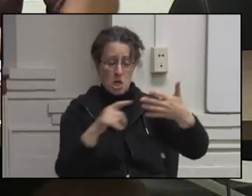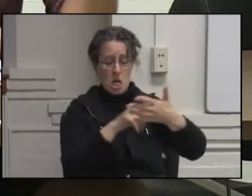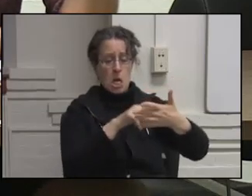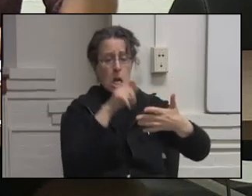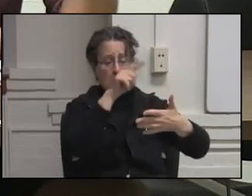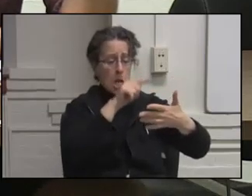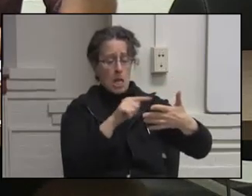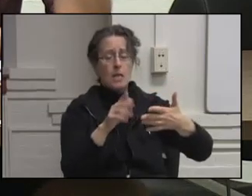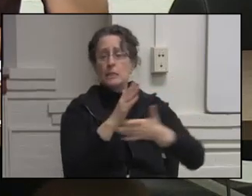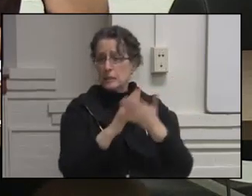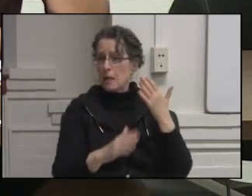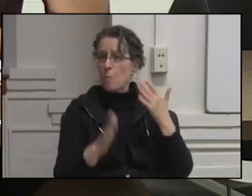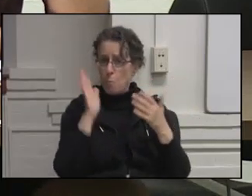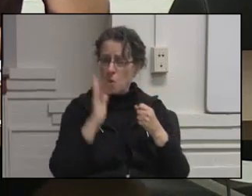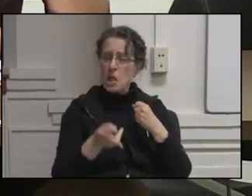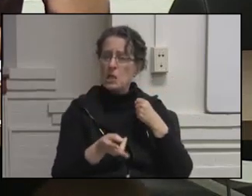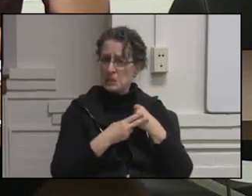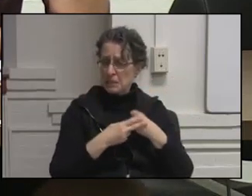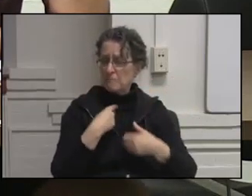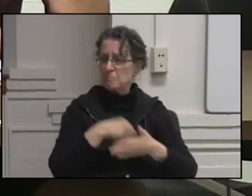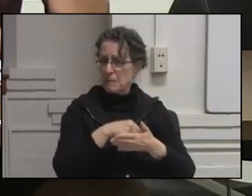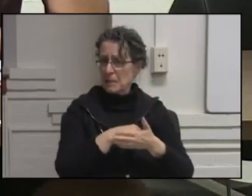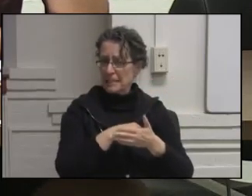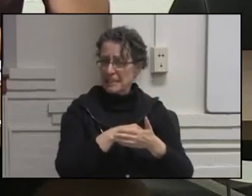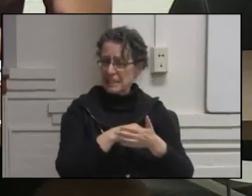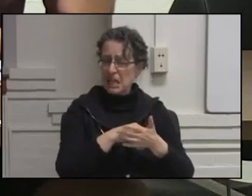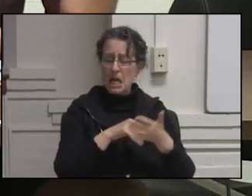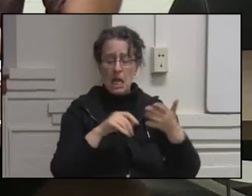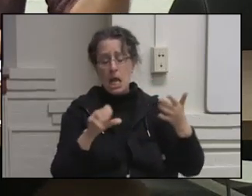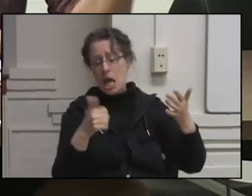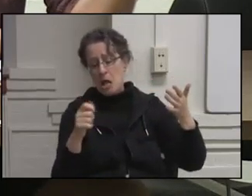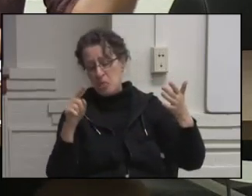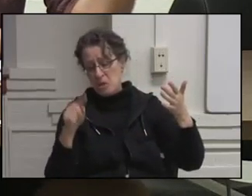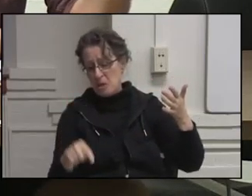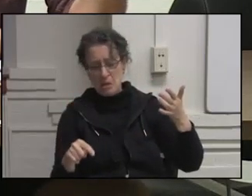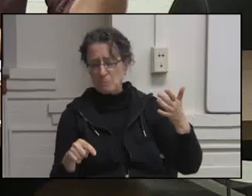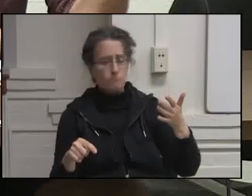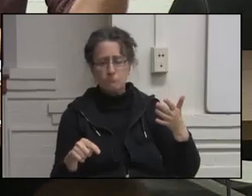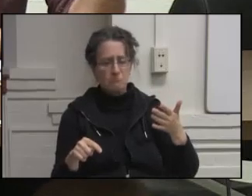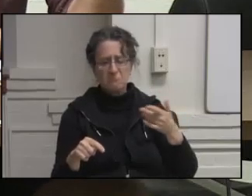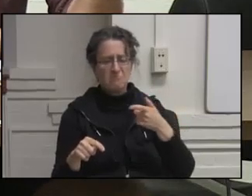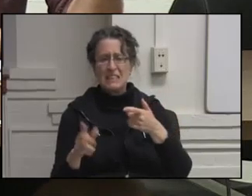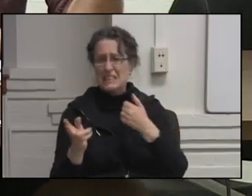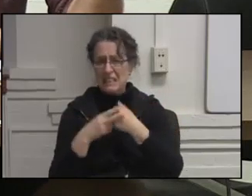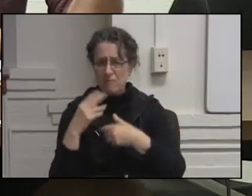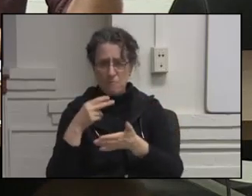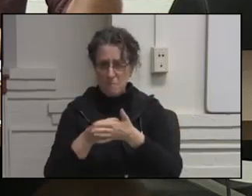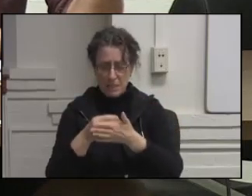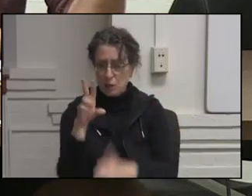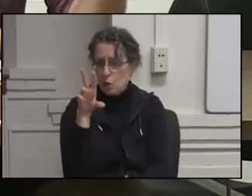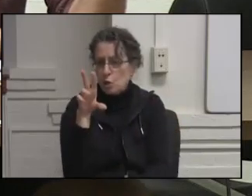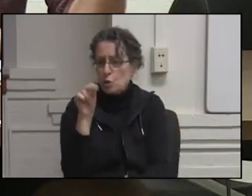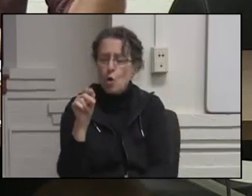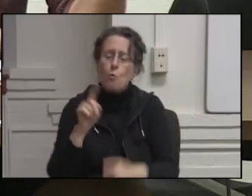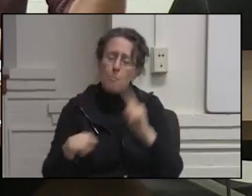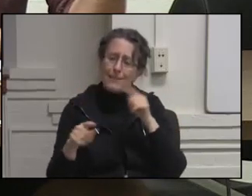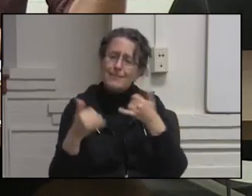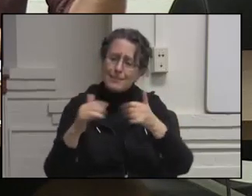but there'll be also things where the returns are not financial, but still